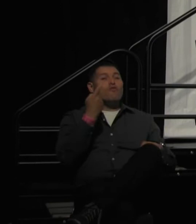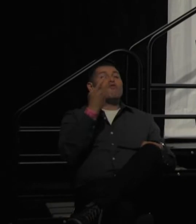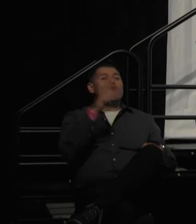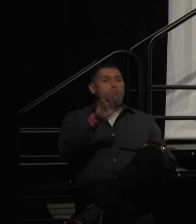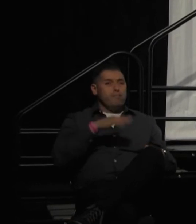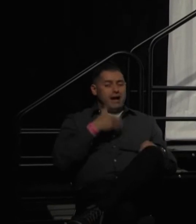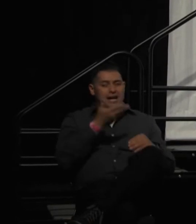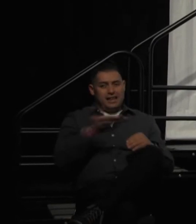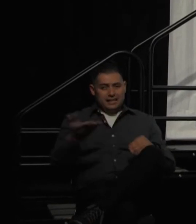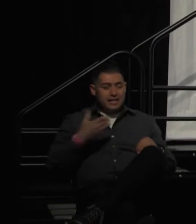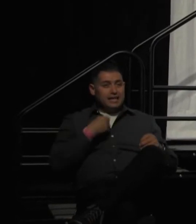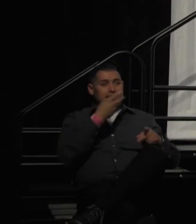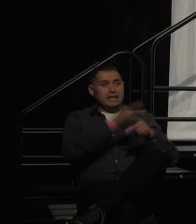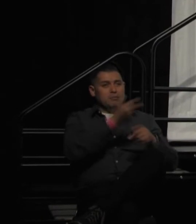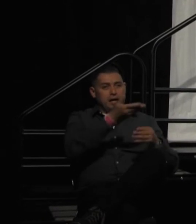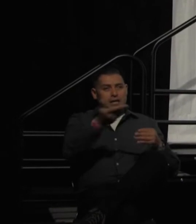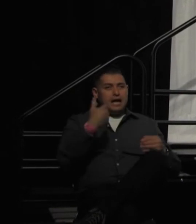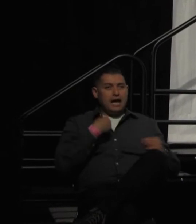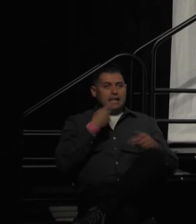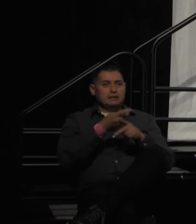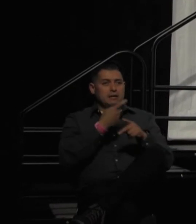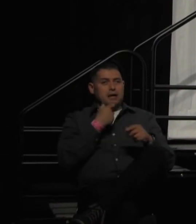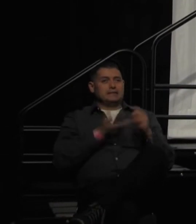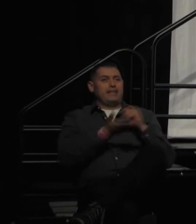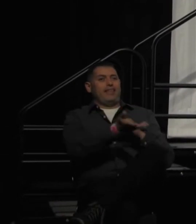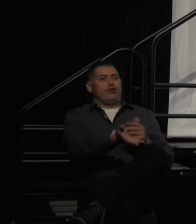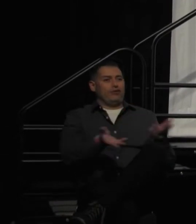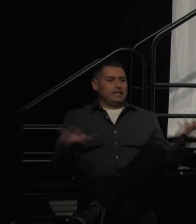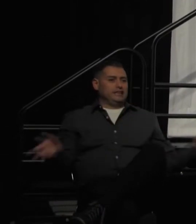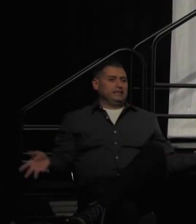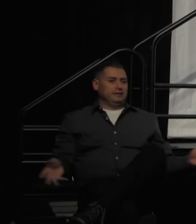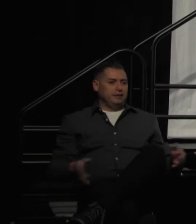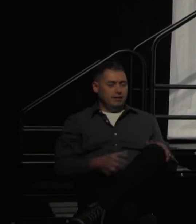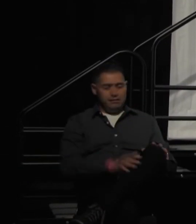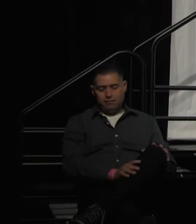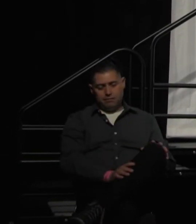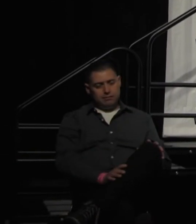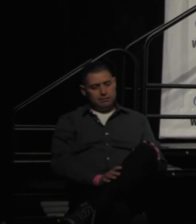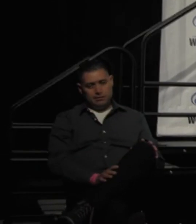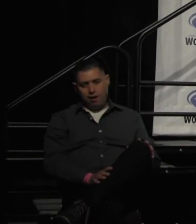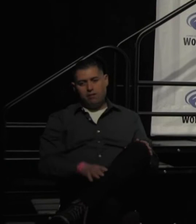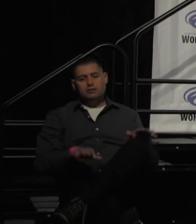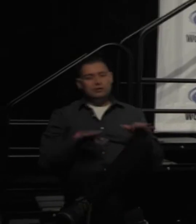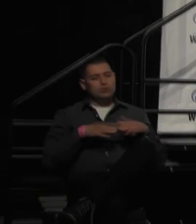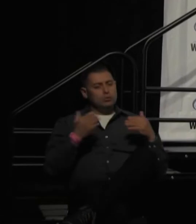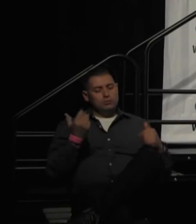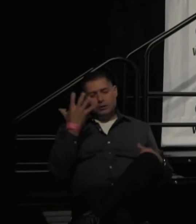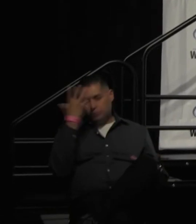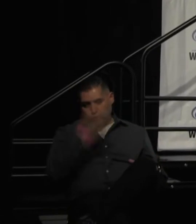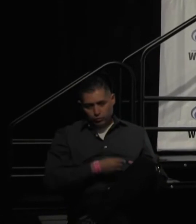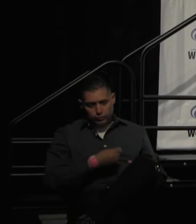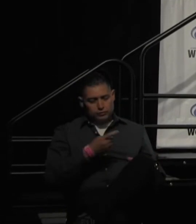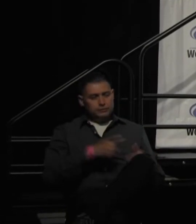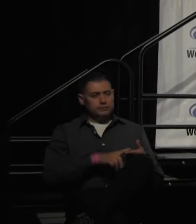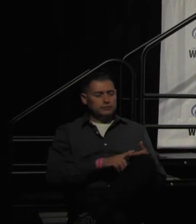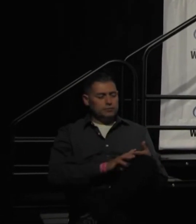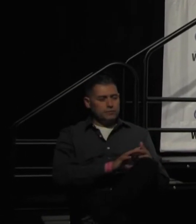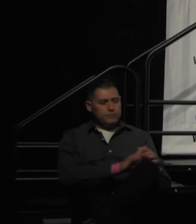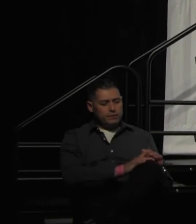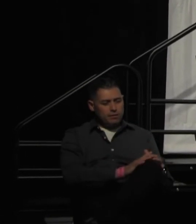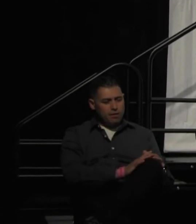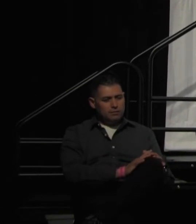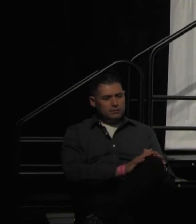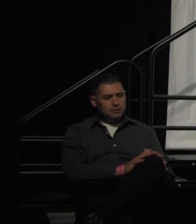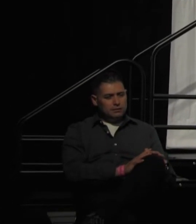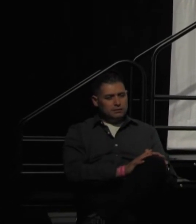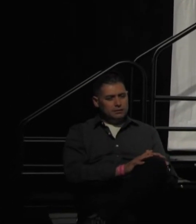So they get the collection, and I get to say my collection's there. You know? But we open, and it's a beautiful, it was